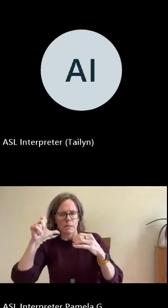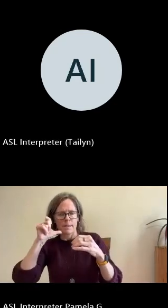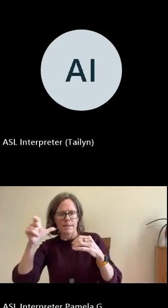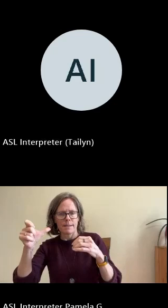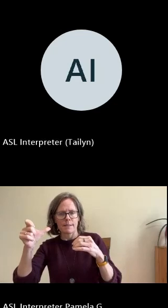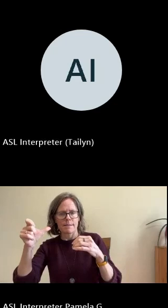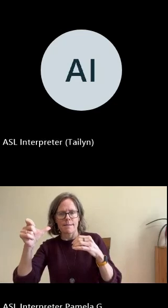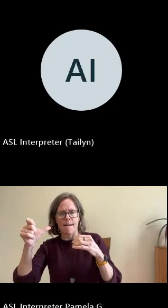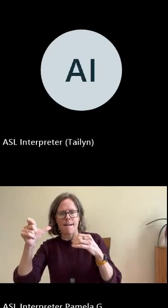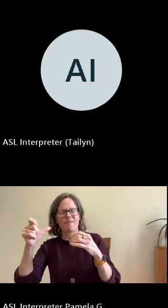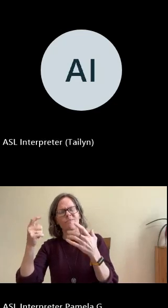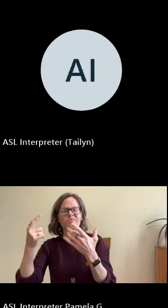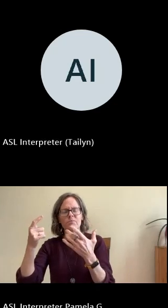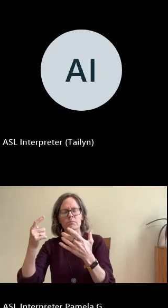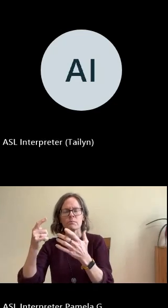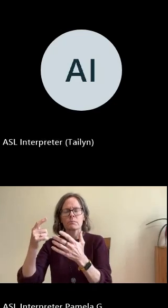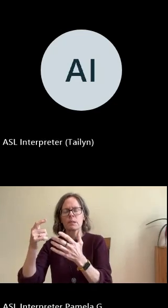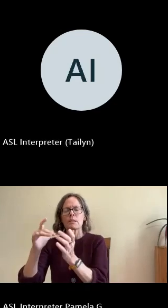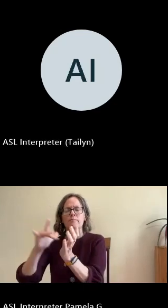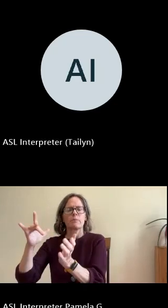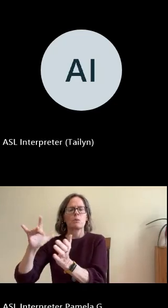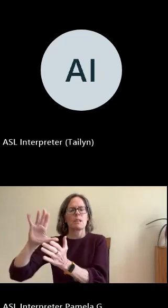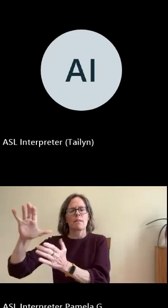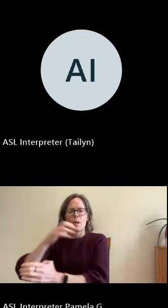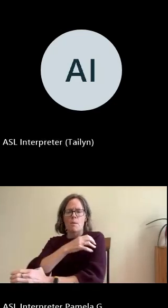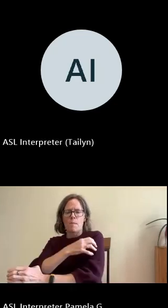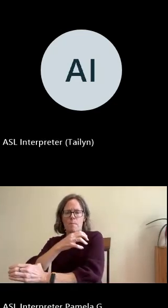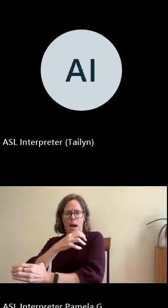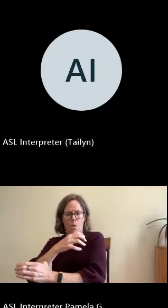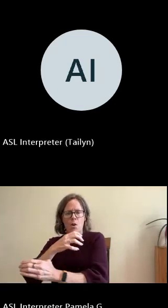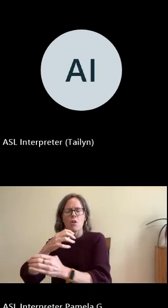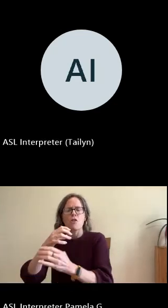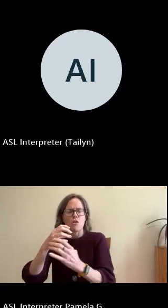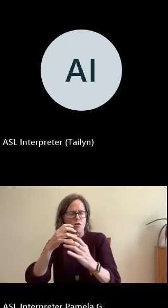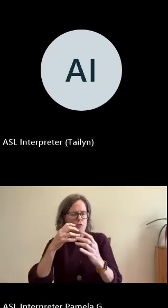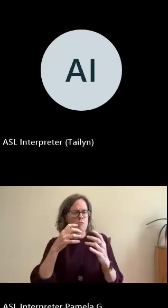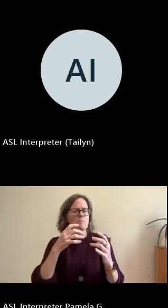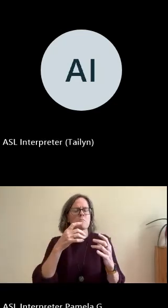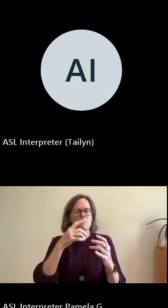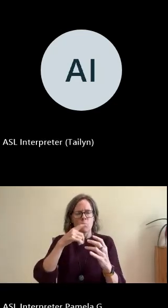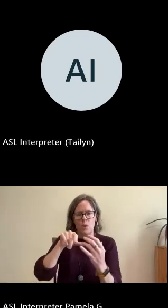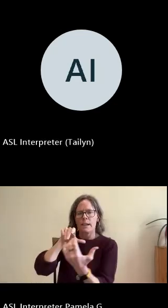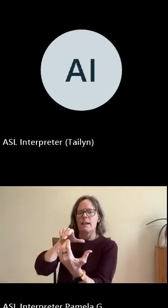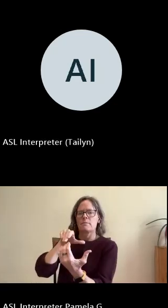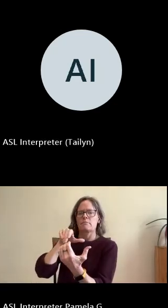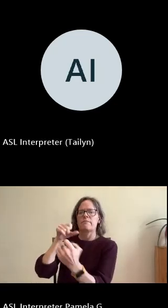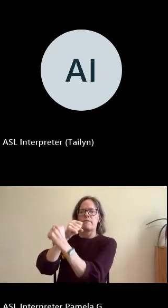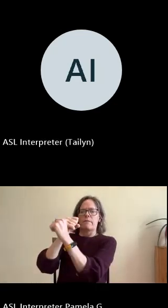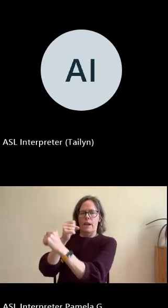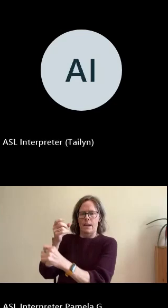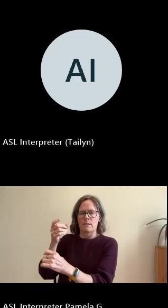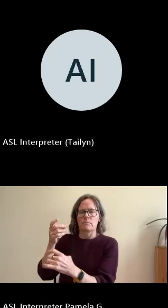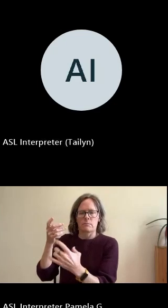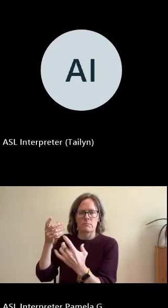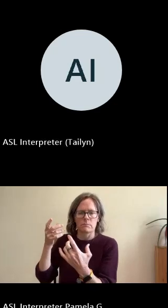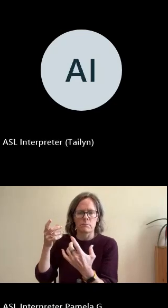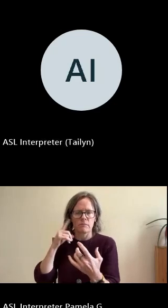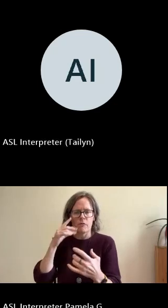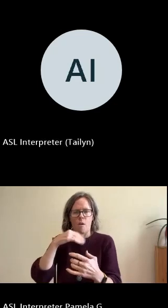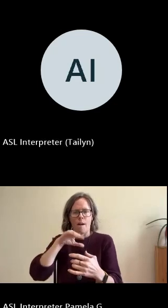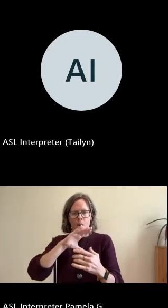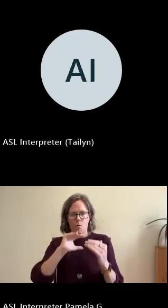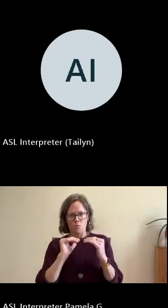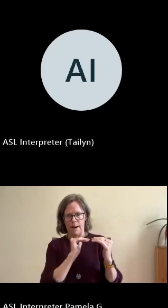reasonable power or reasonable decisions. And so by joining as a member, you are being part of the organized people